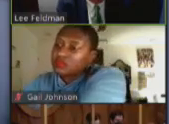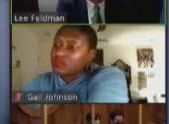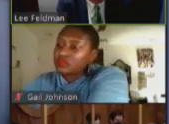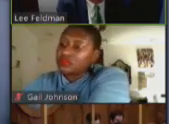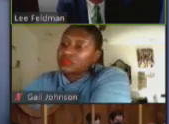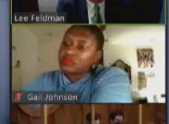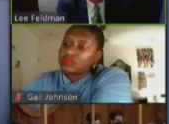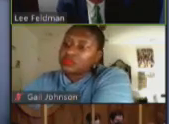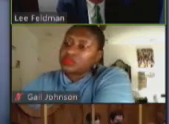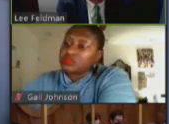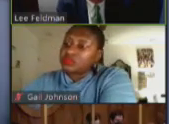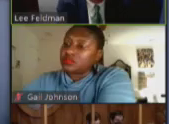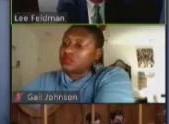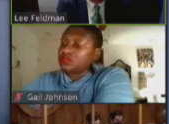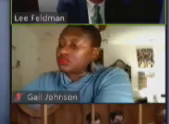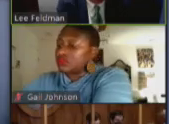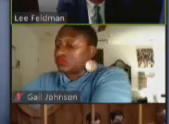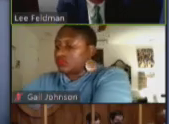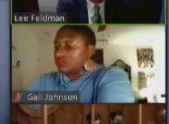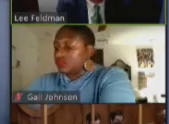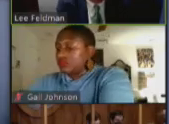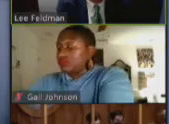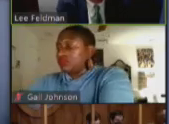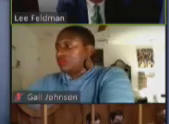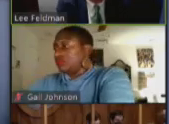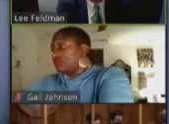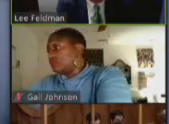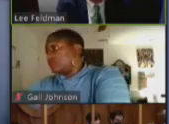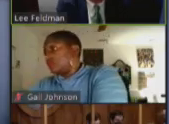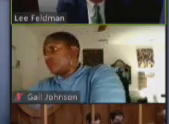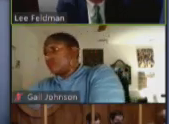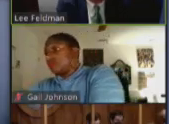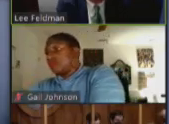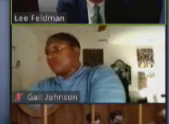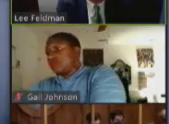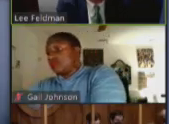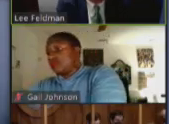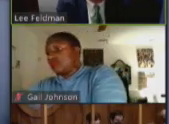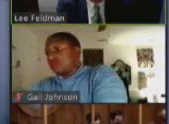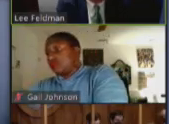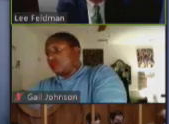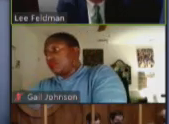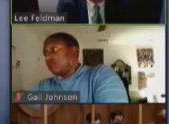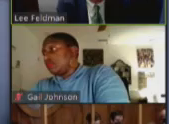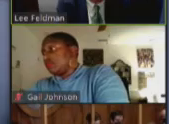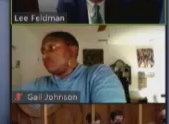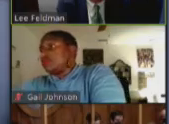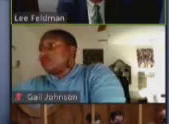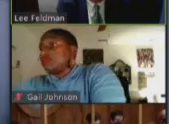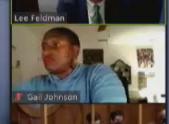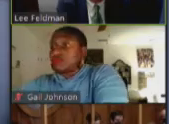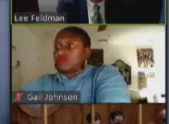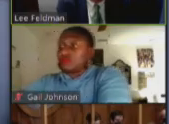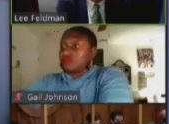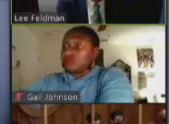scope that you can amend at a future meeting. And let us proceed on this, because time is of the essence on this